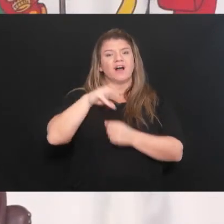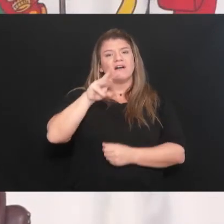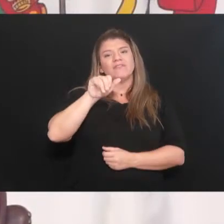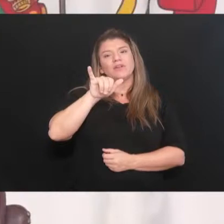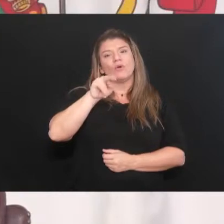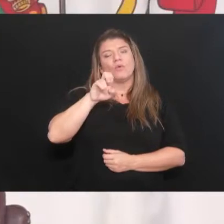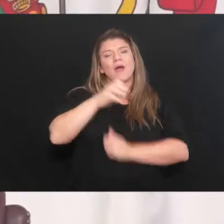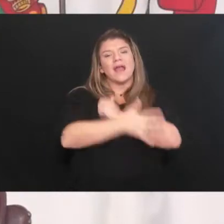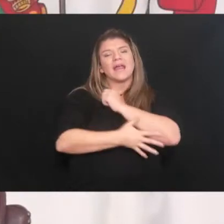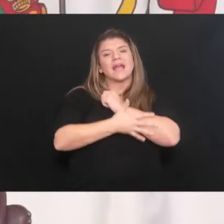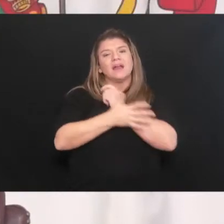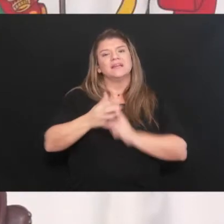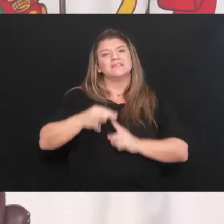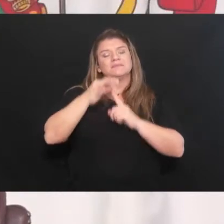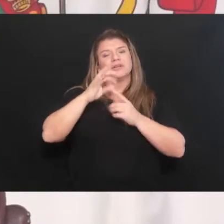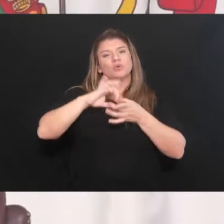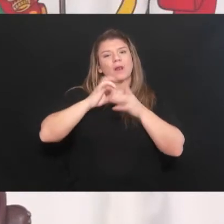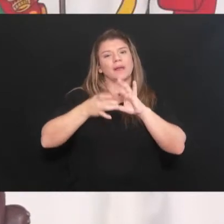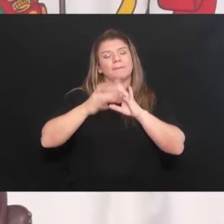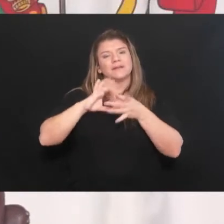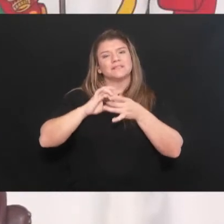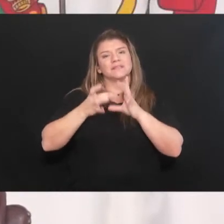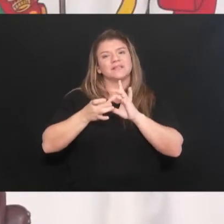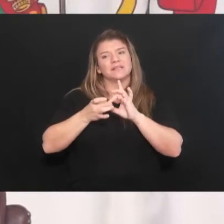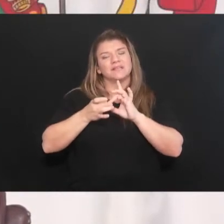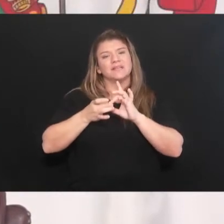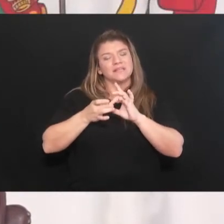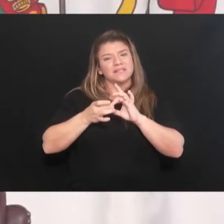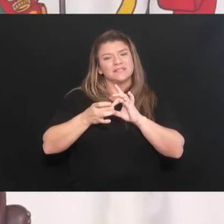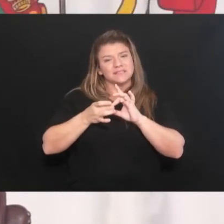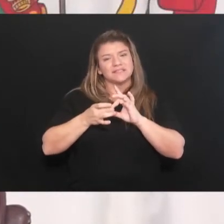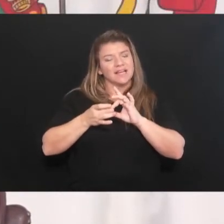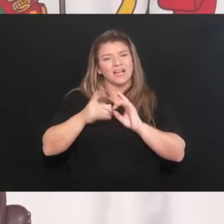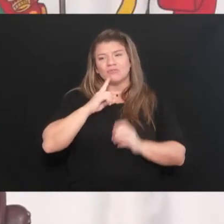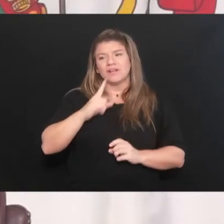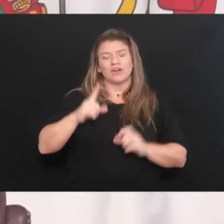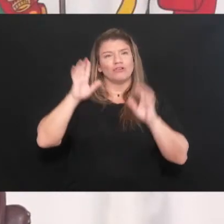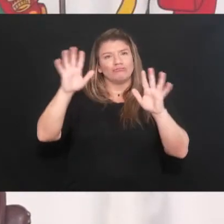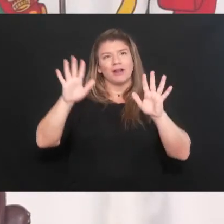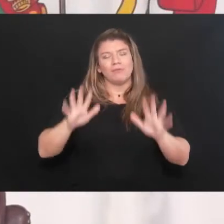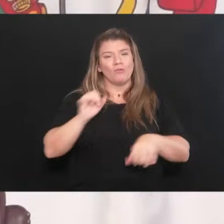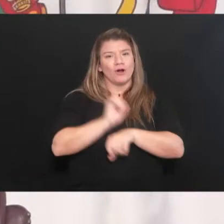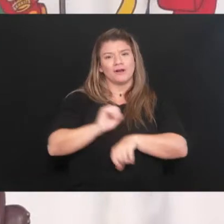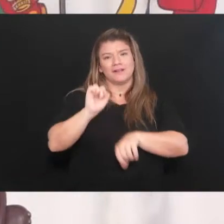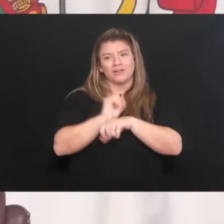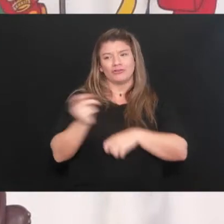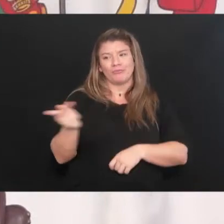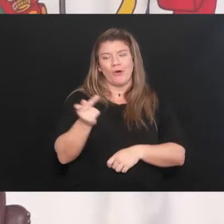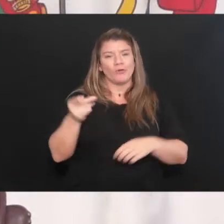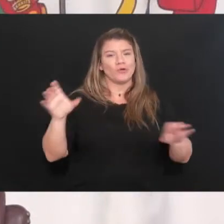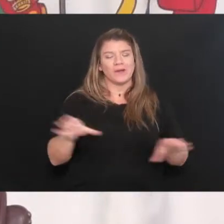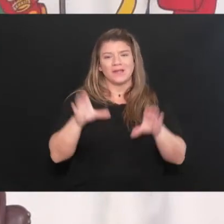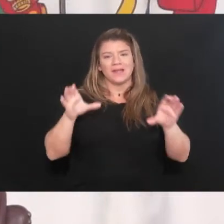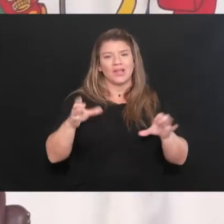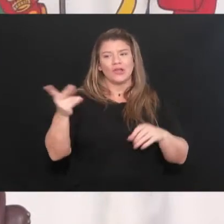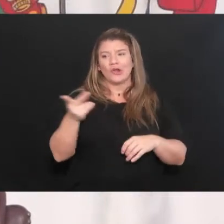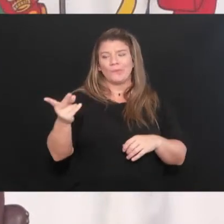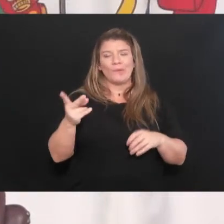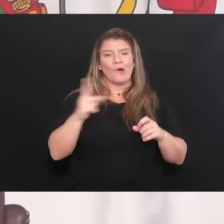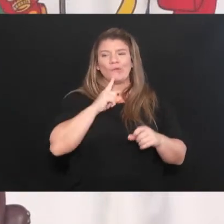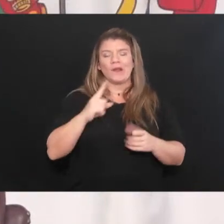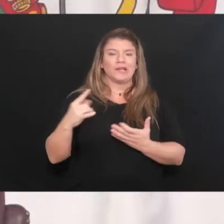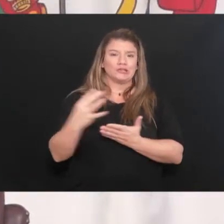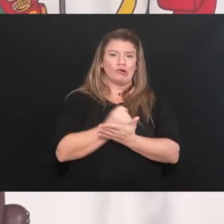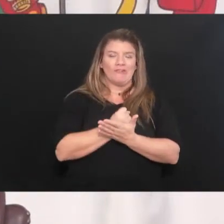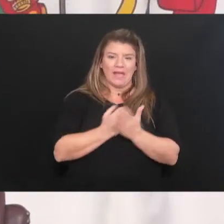County Special Olympics. And Catherine, just what incredible work both of you do. You're both very, very